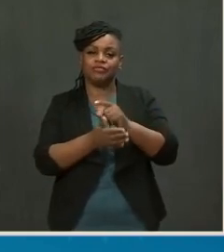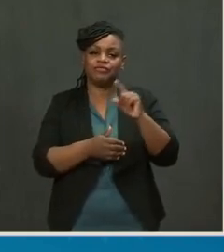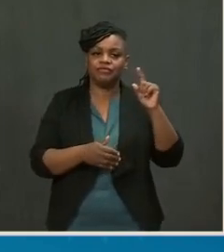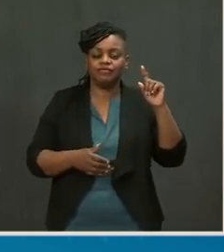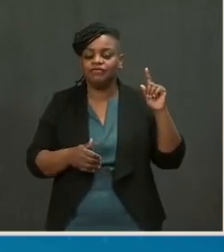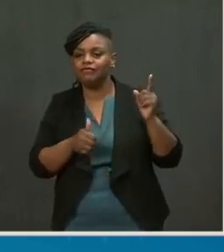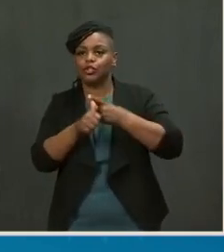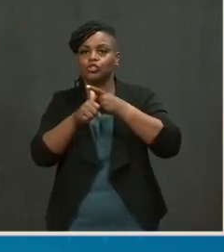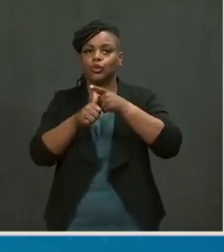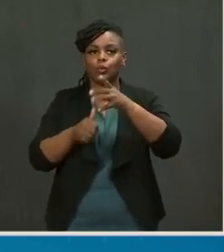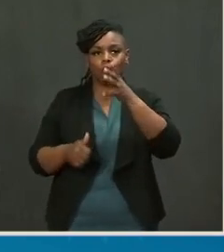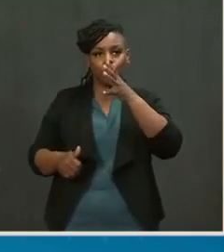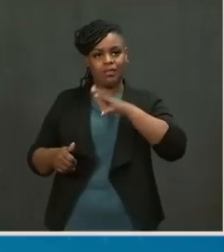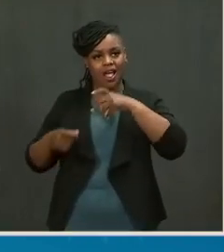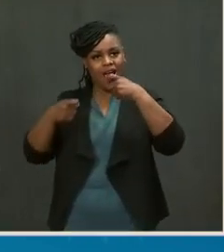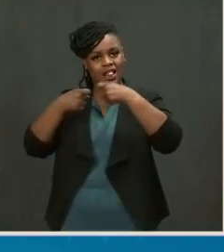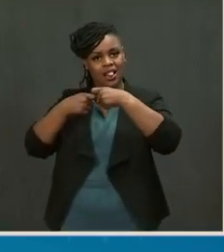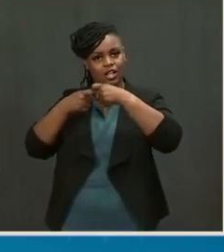Hampshire.